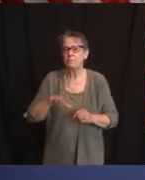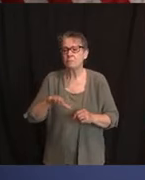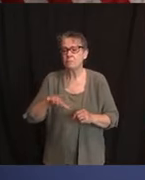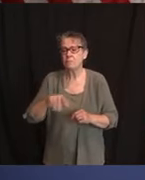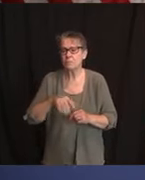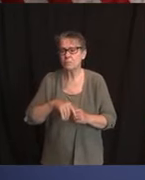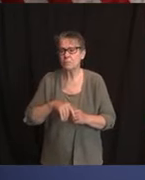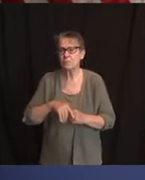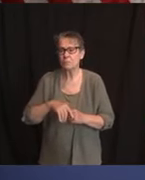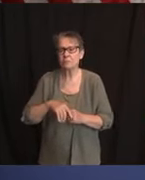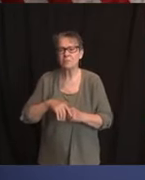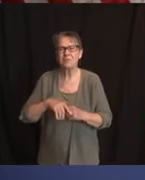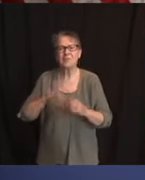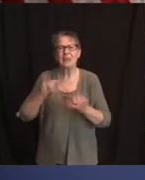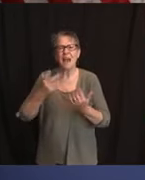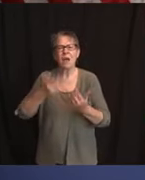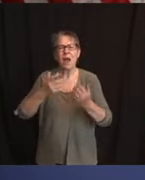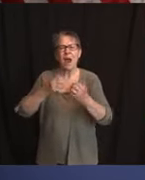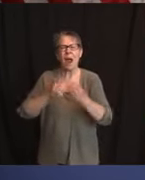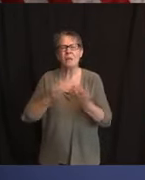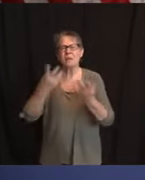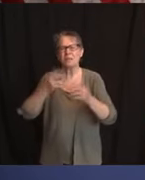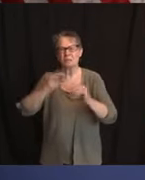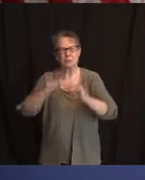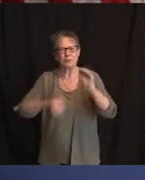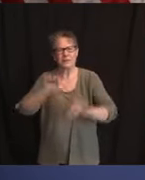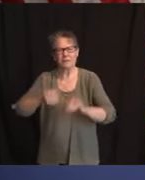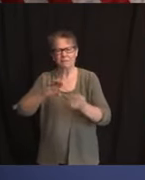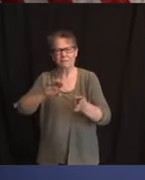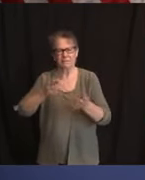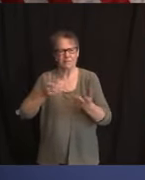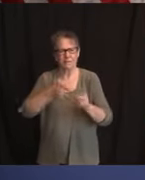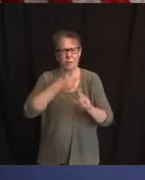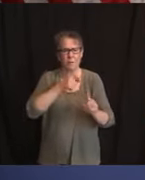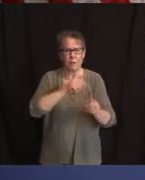expect an update on the work being done in Salem County for the testing of migrant